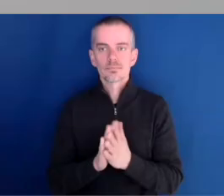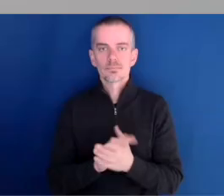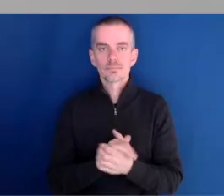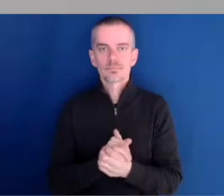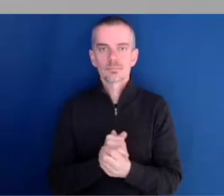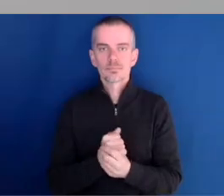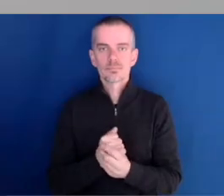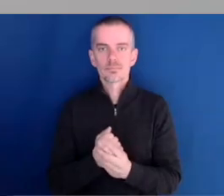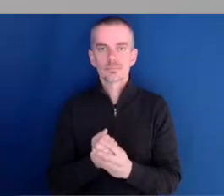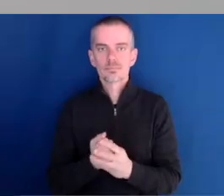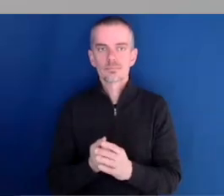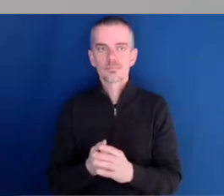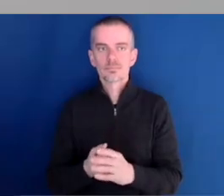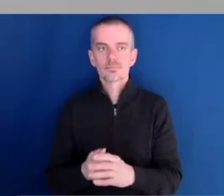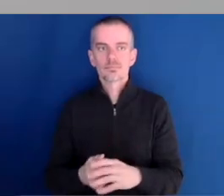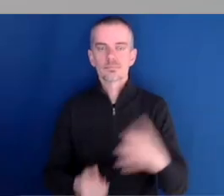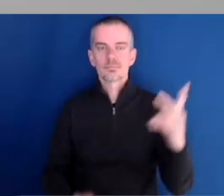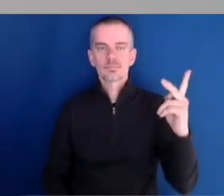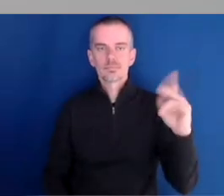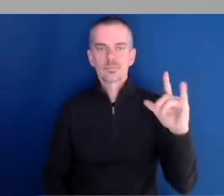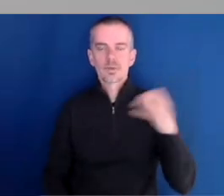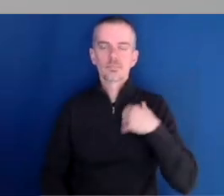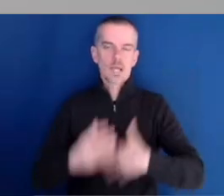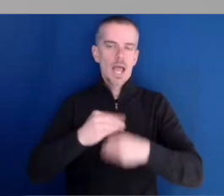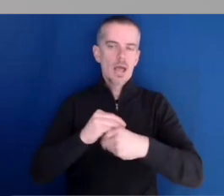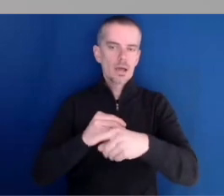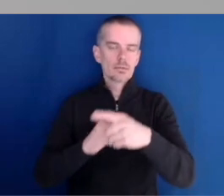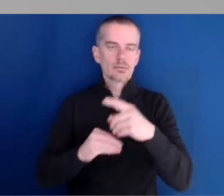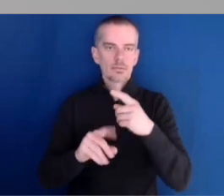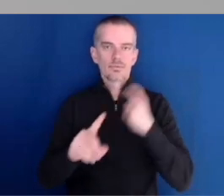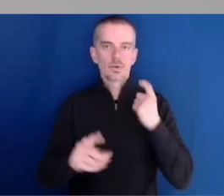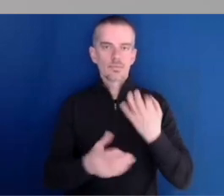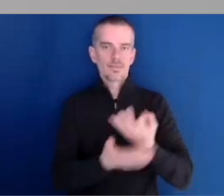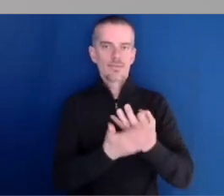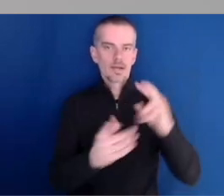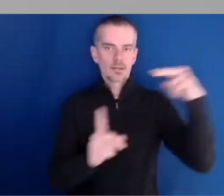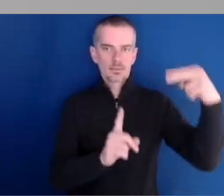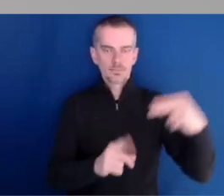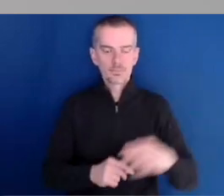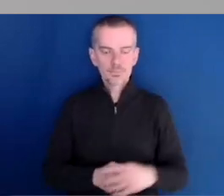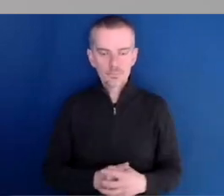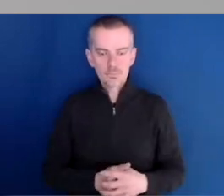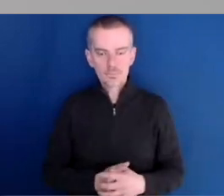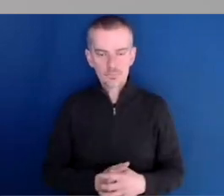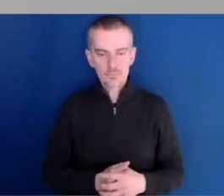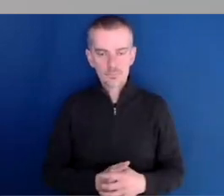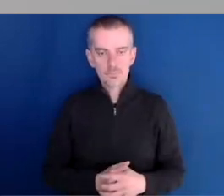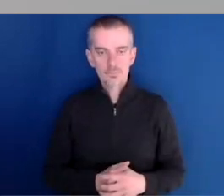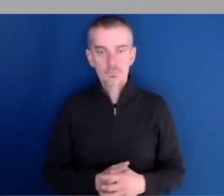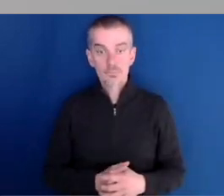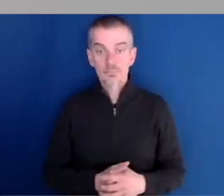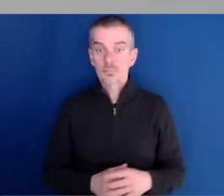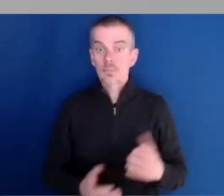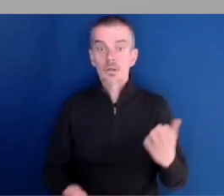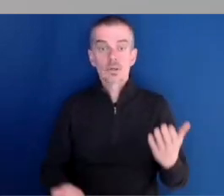Yeah, and if I could just add to that a little bit, from a finance perspective, You might need to tap into